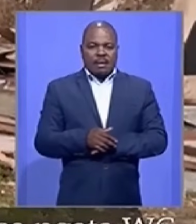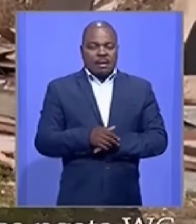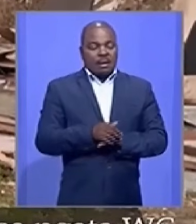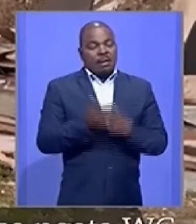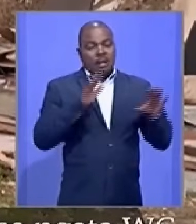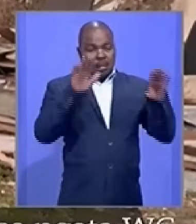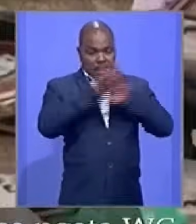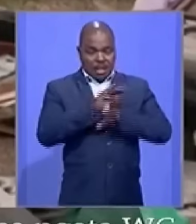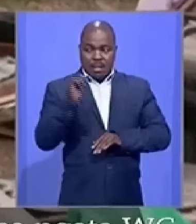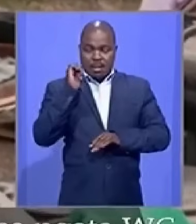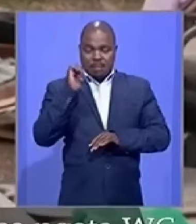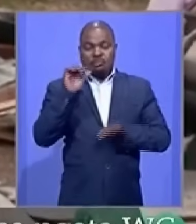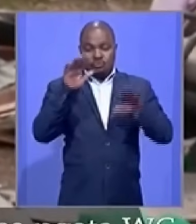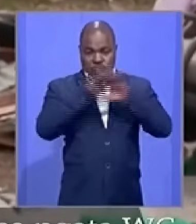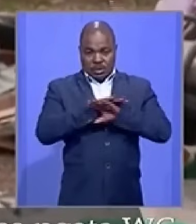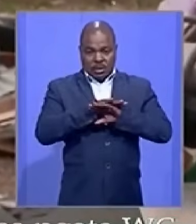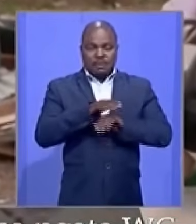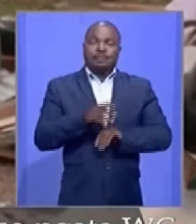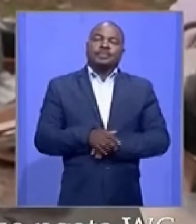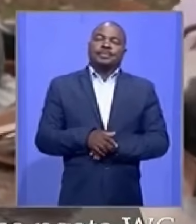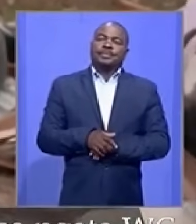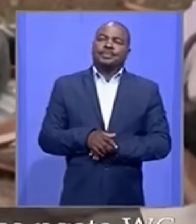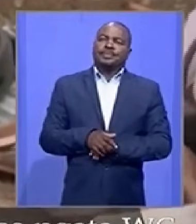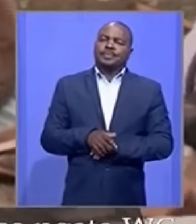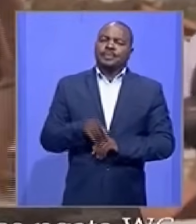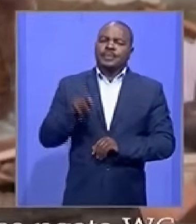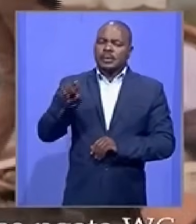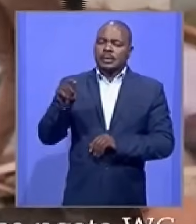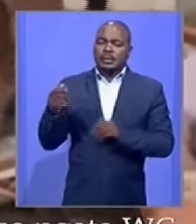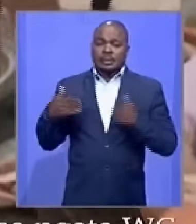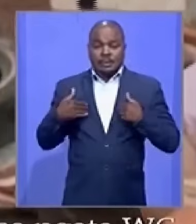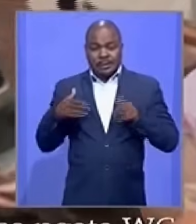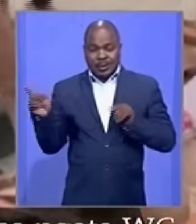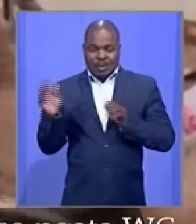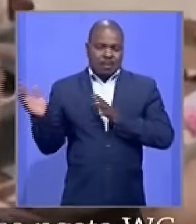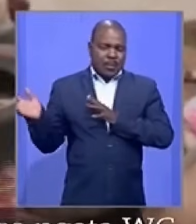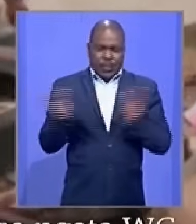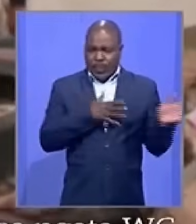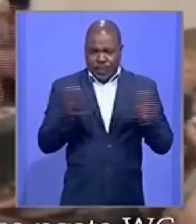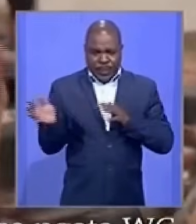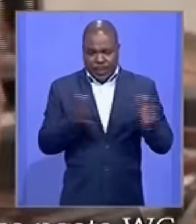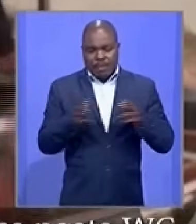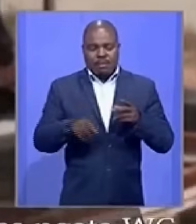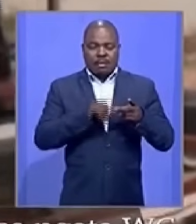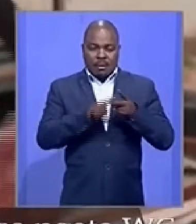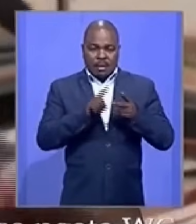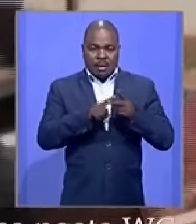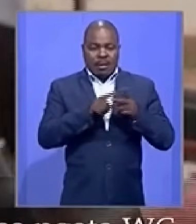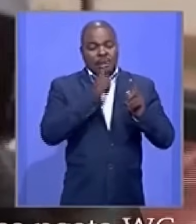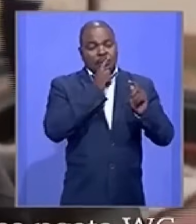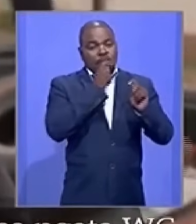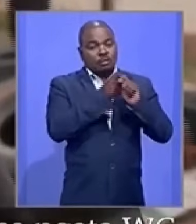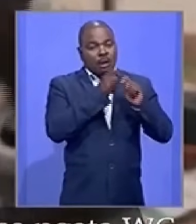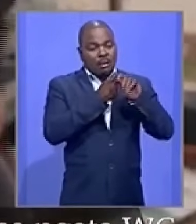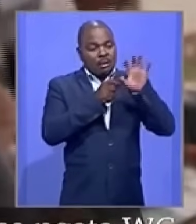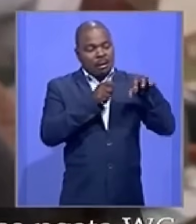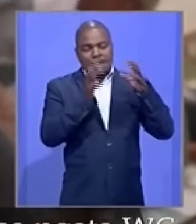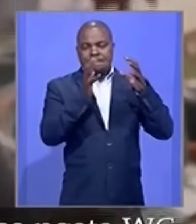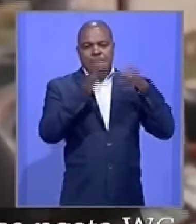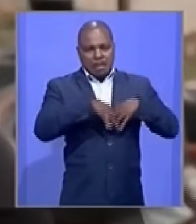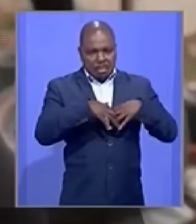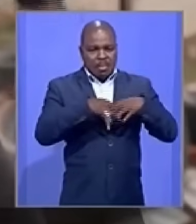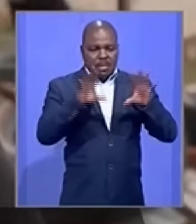It was yesterday night when the wind started. So, and the sharks break